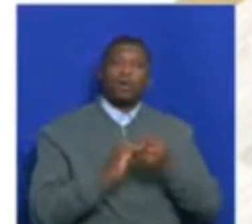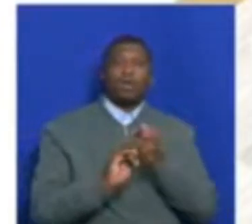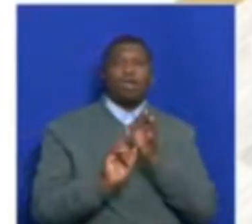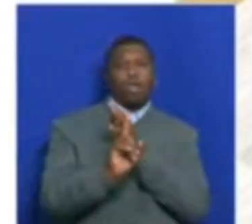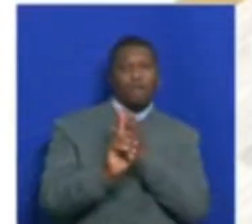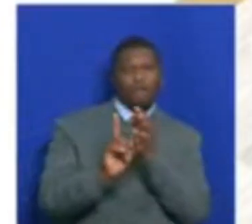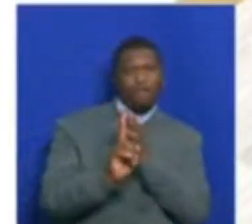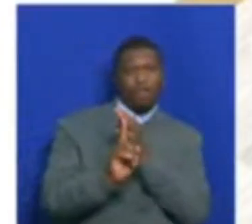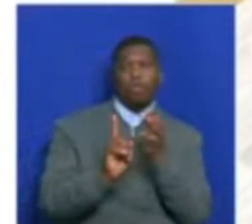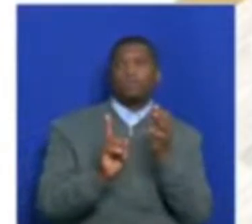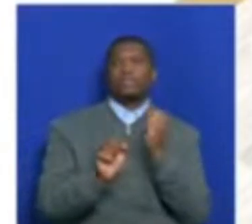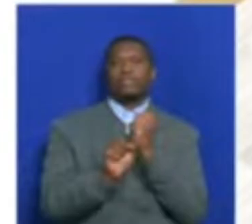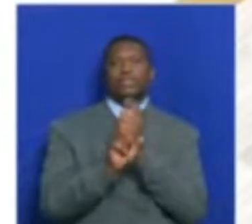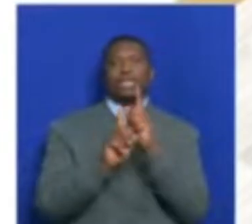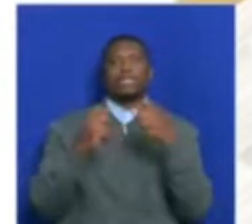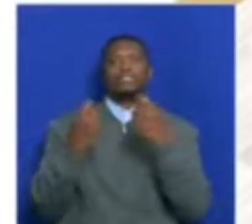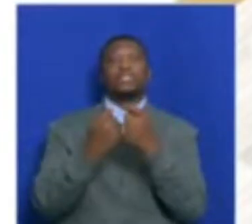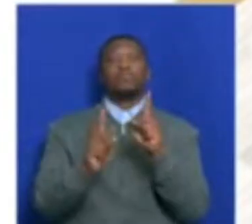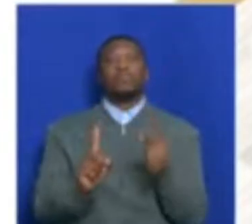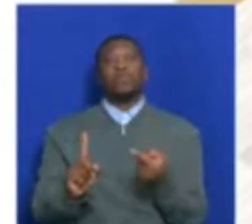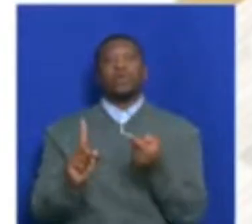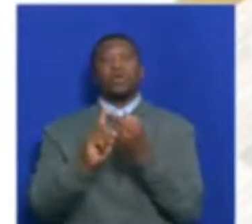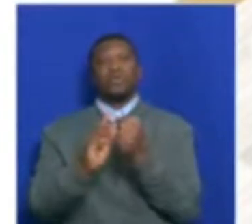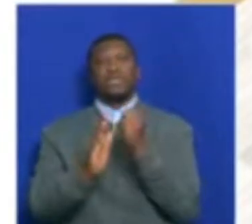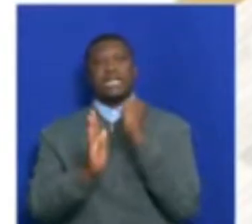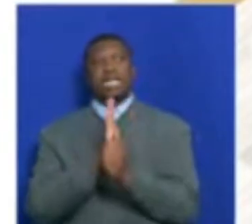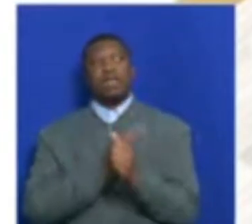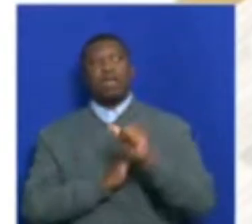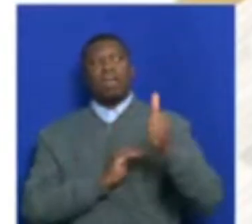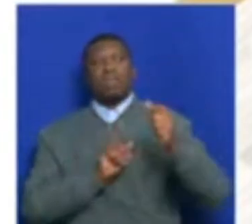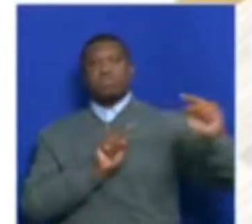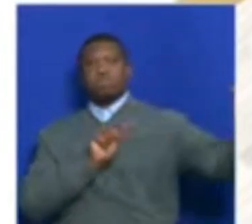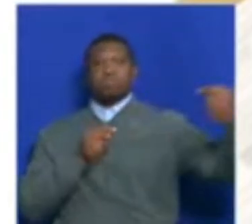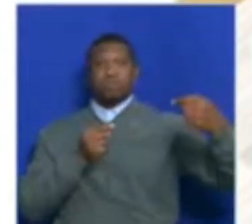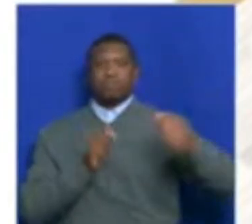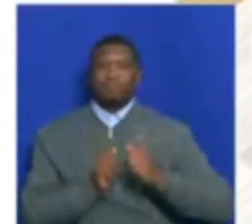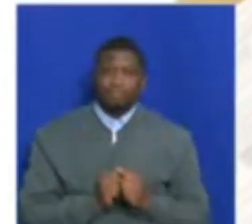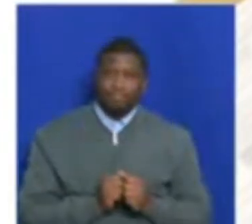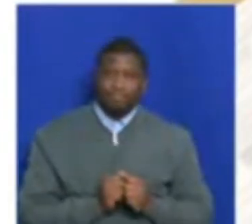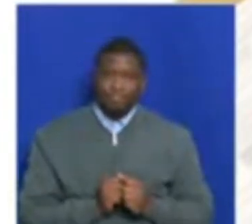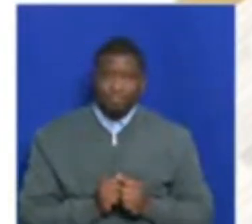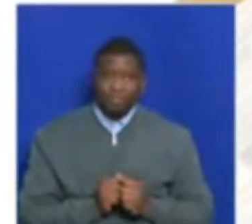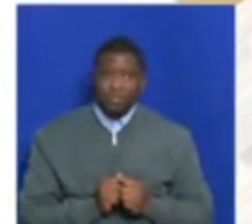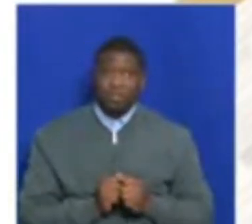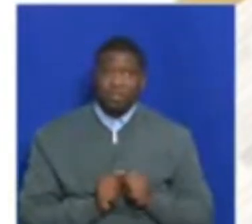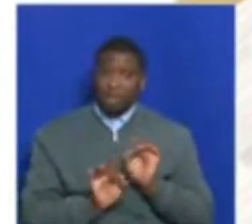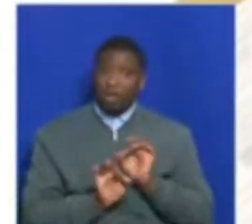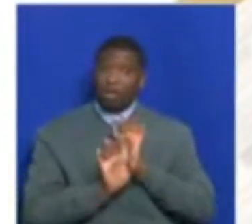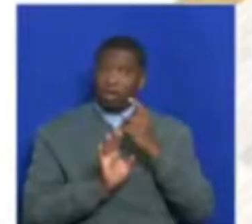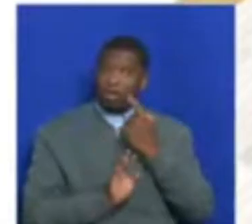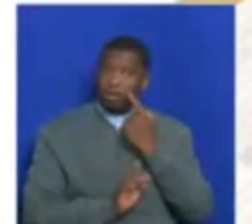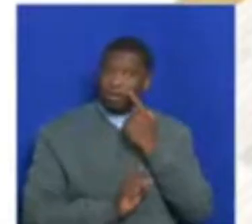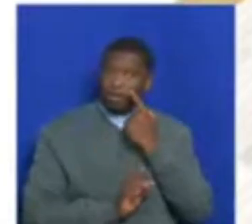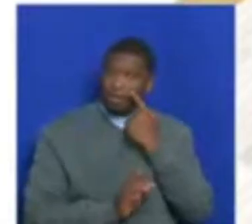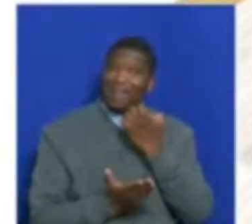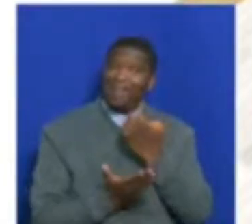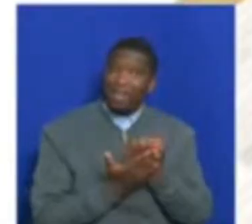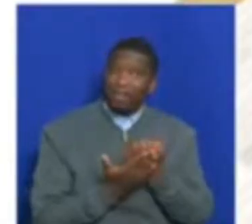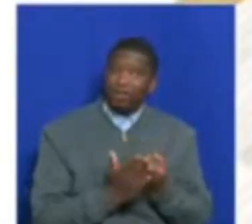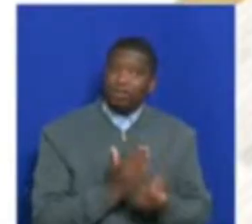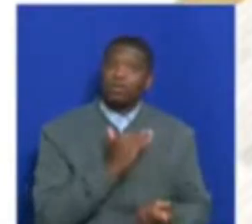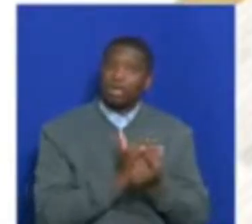rivals. There is clear evidence that this risk has materialized in